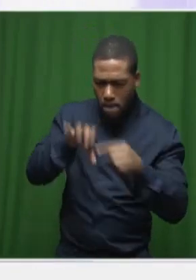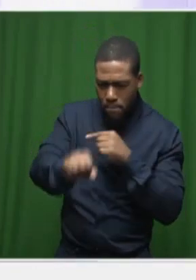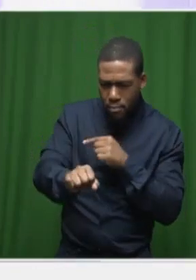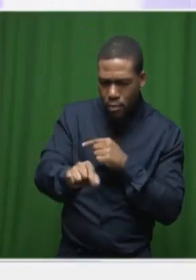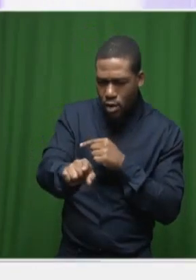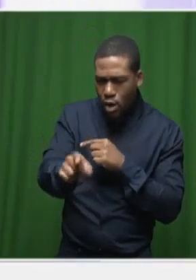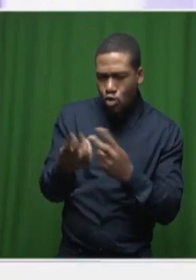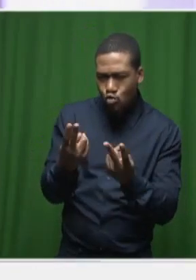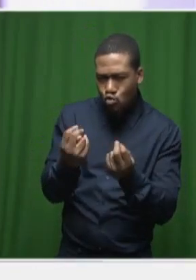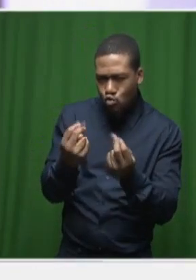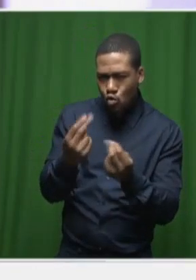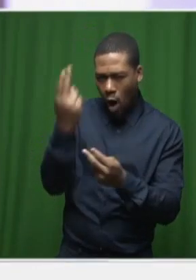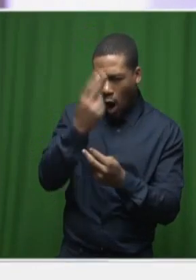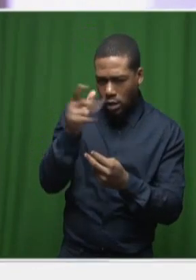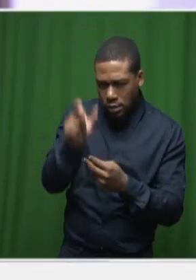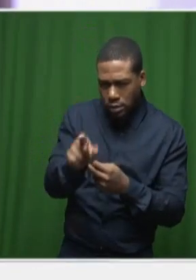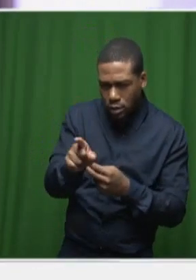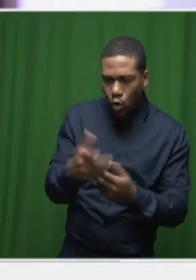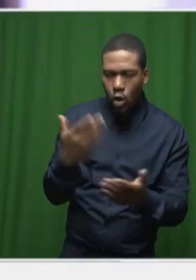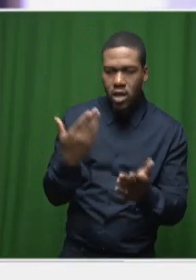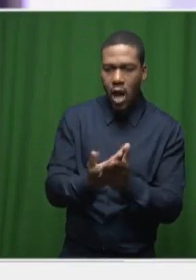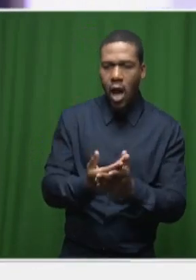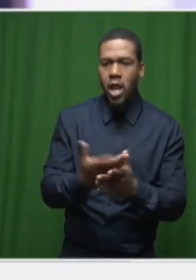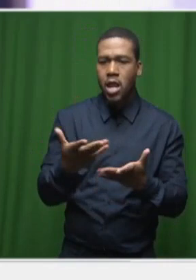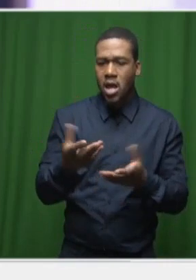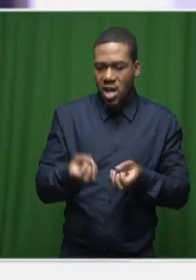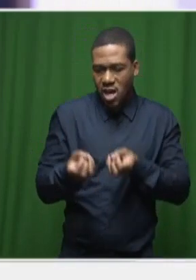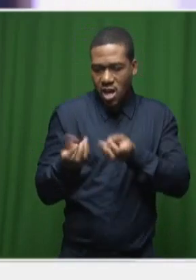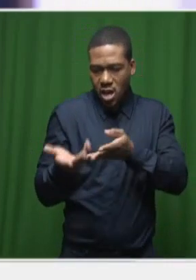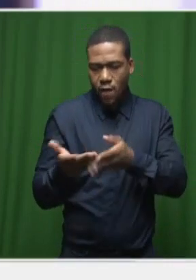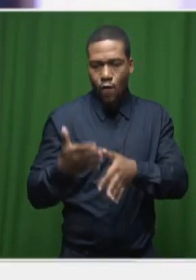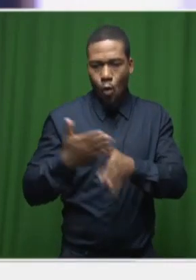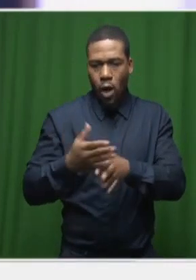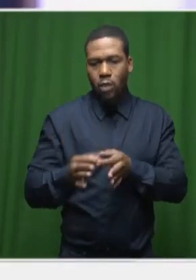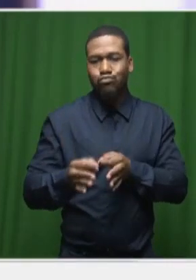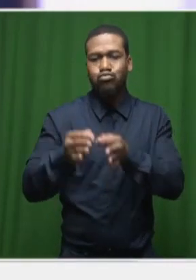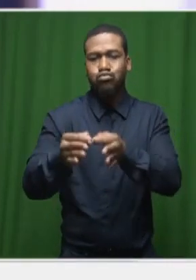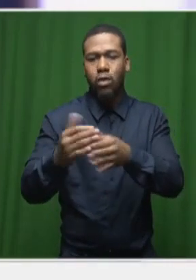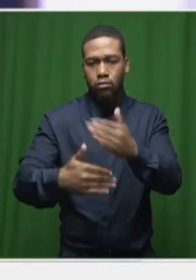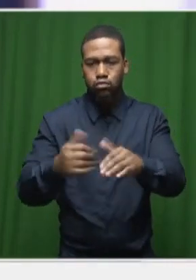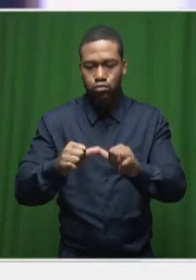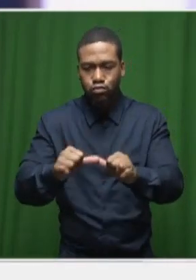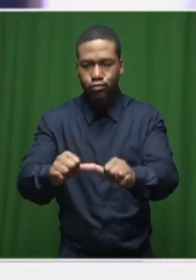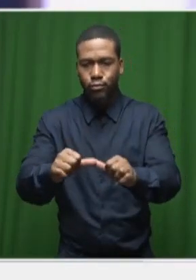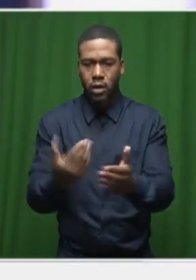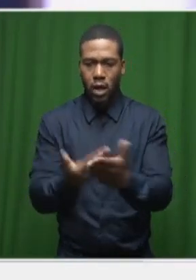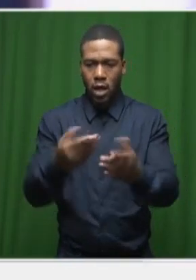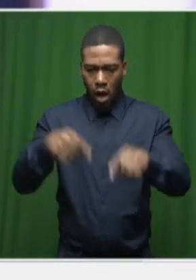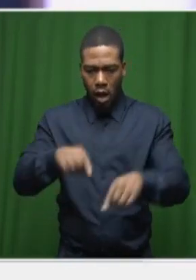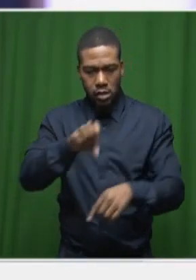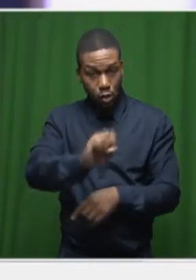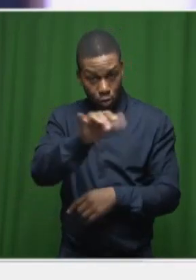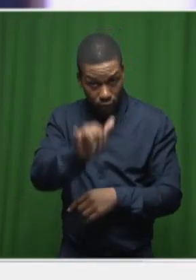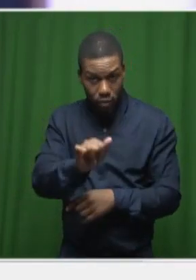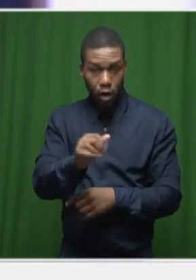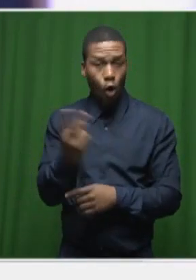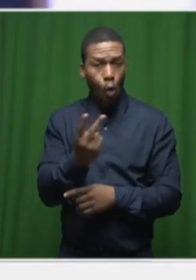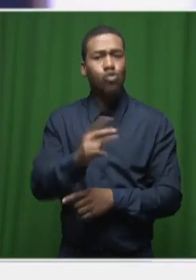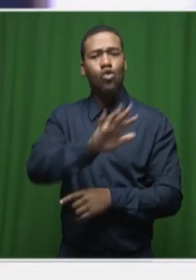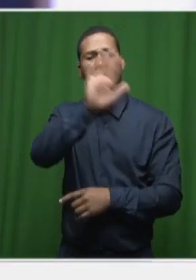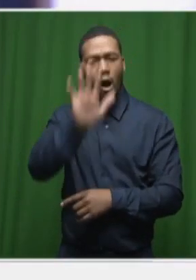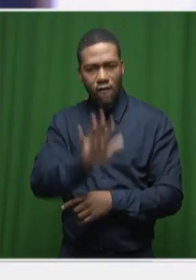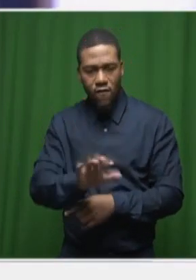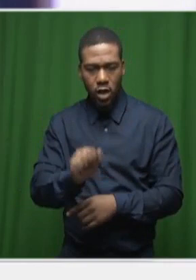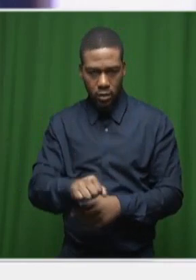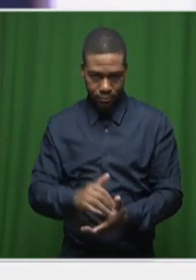from us, as we are the leaders of the art landscape, in South Africa and in the continent,